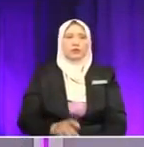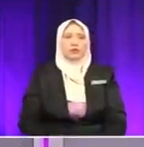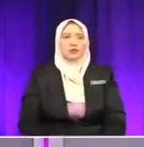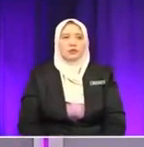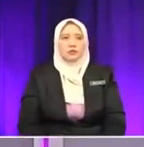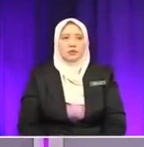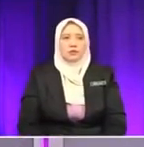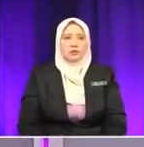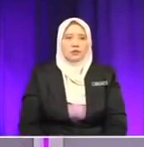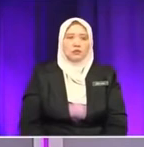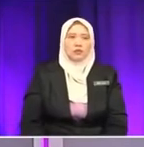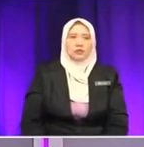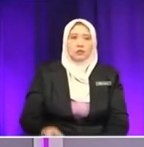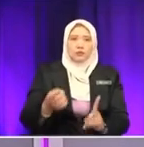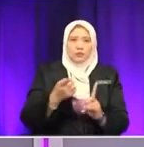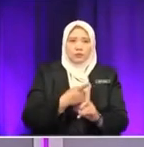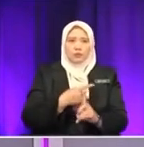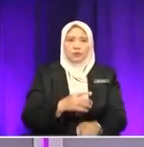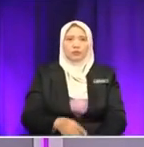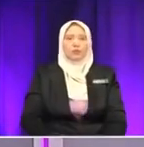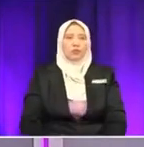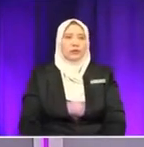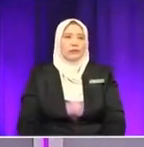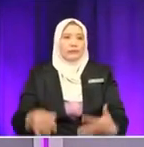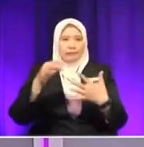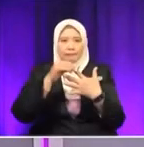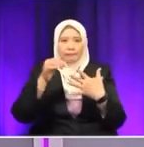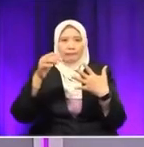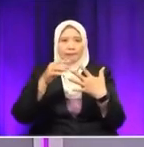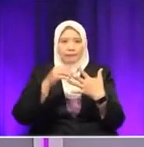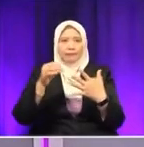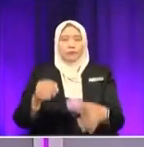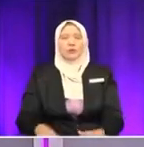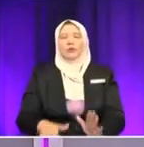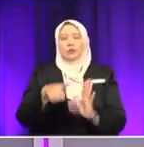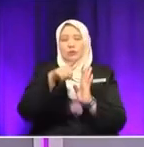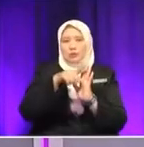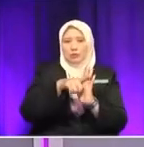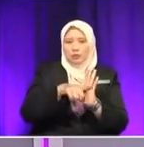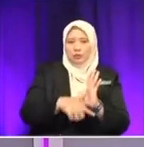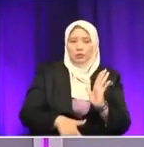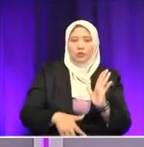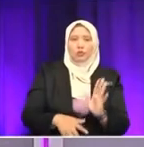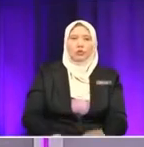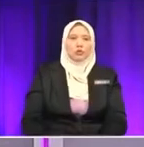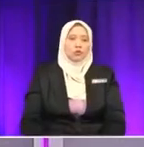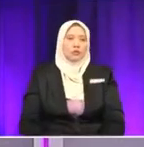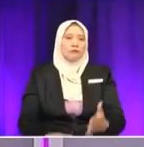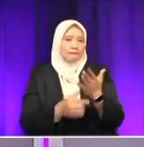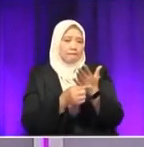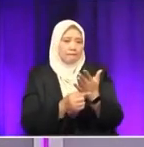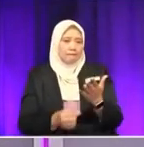Choose low-fat dairy product. All right, so choose low fat